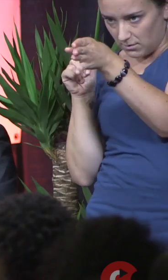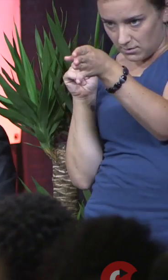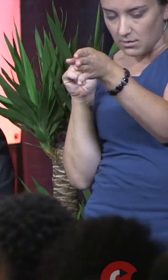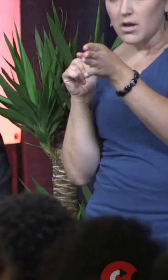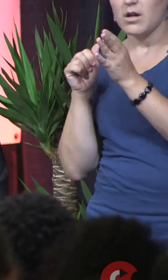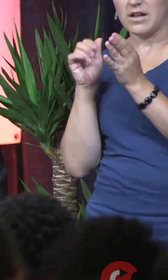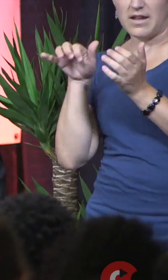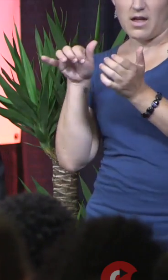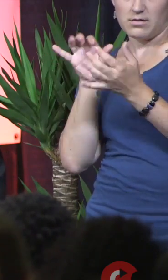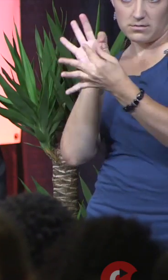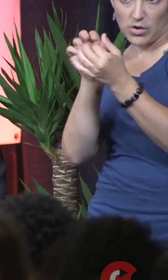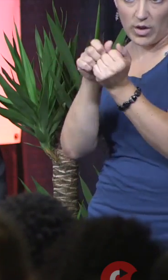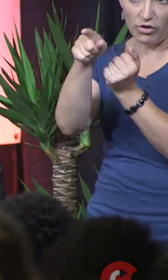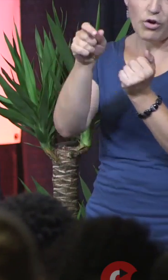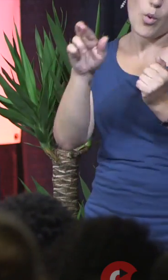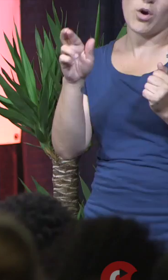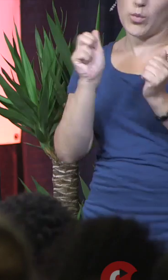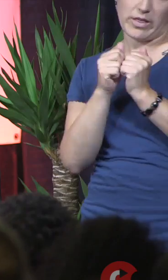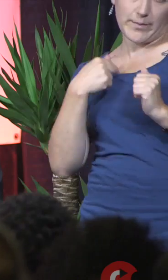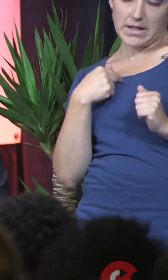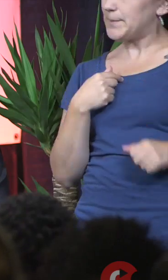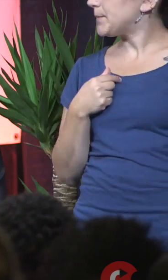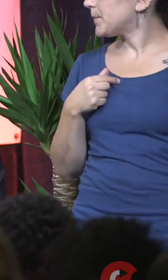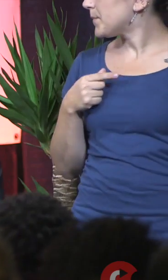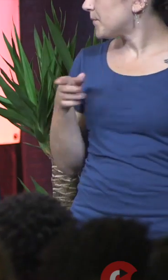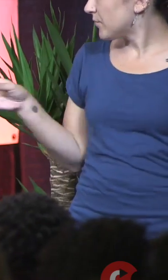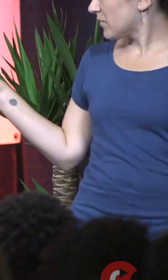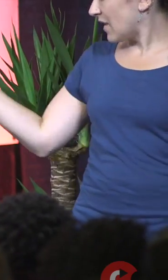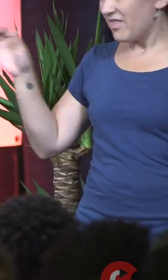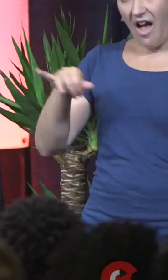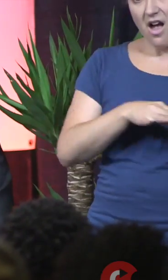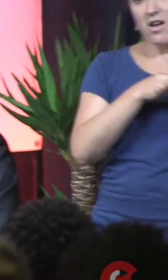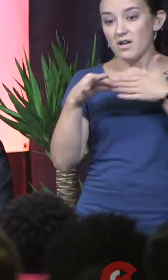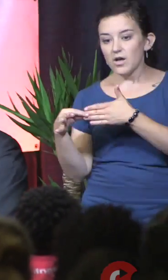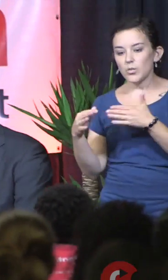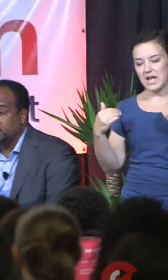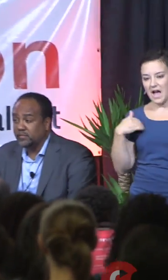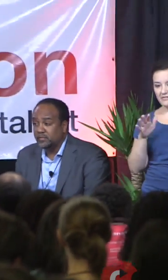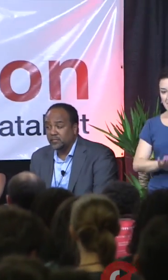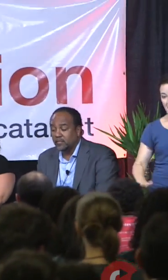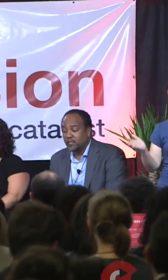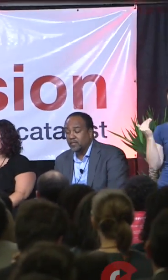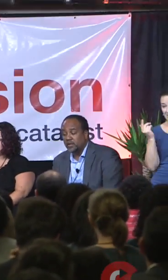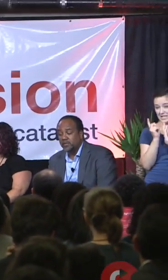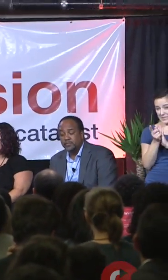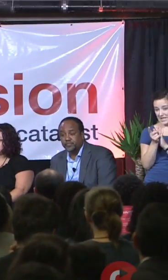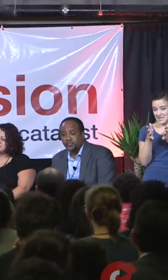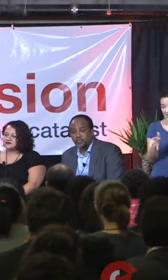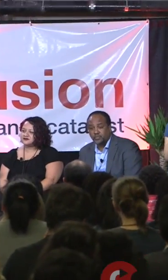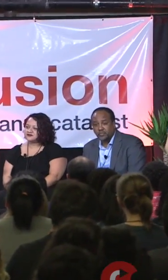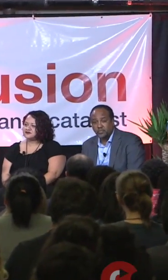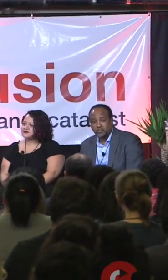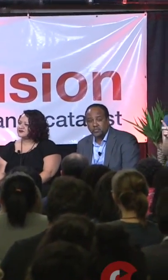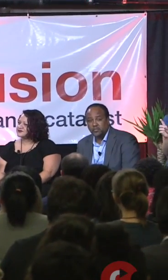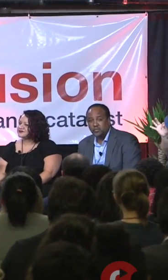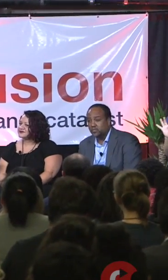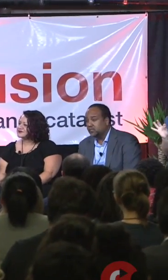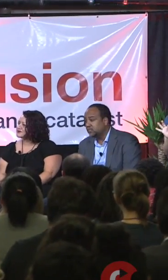Obviously, you can connect with me as well. So I want to use that to segue, which is we have about 15 minutes left, which is like